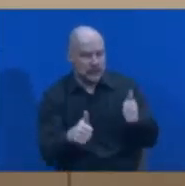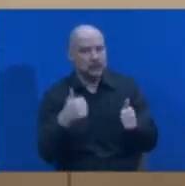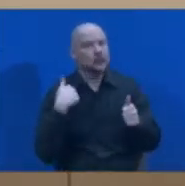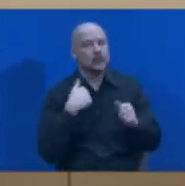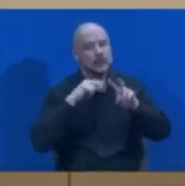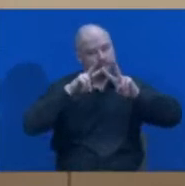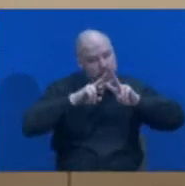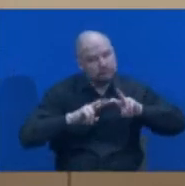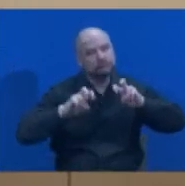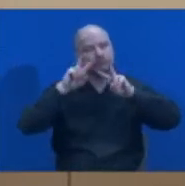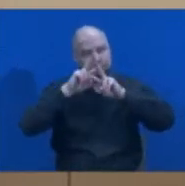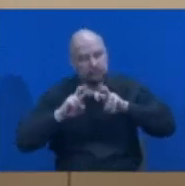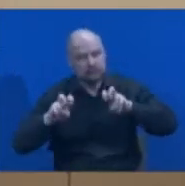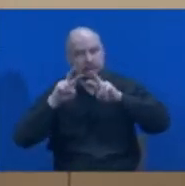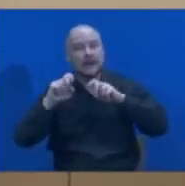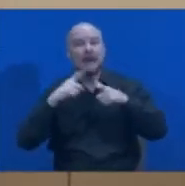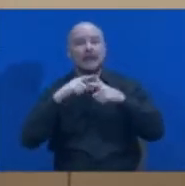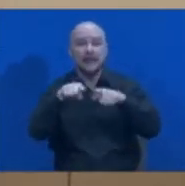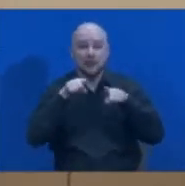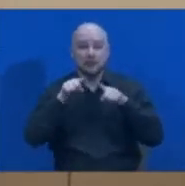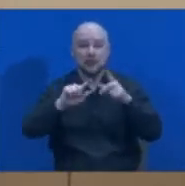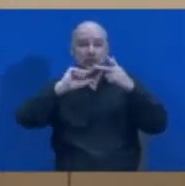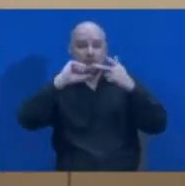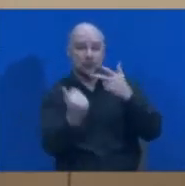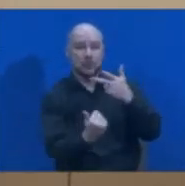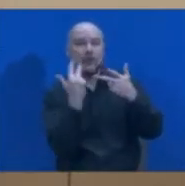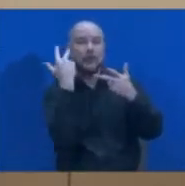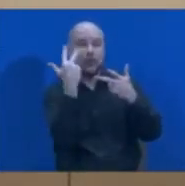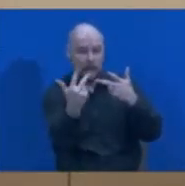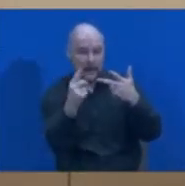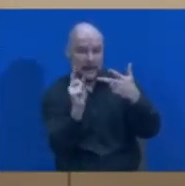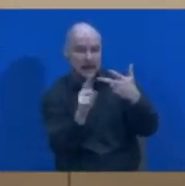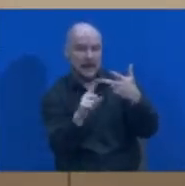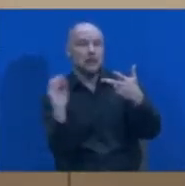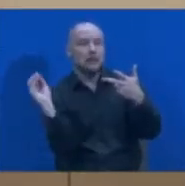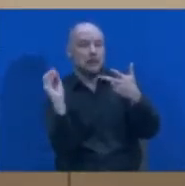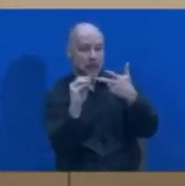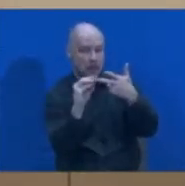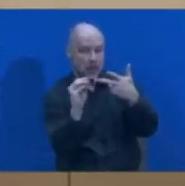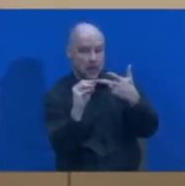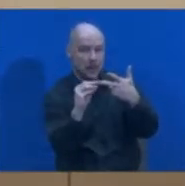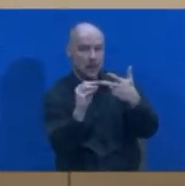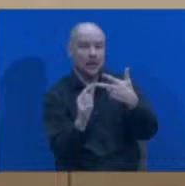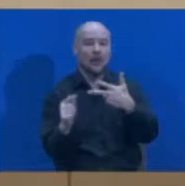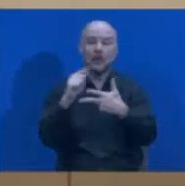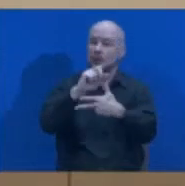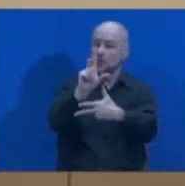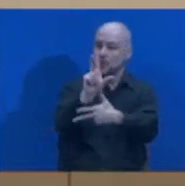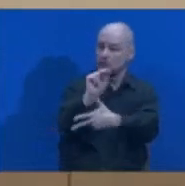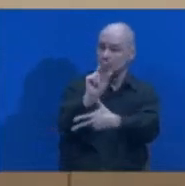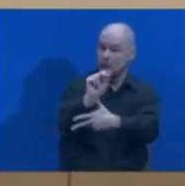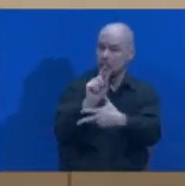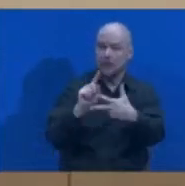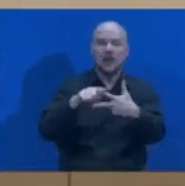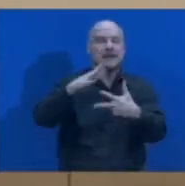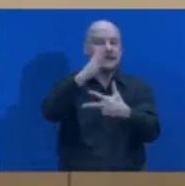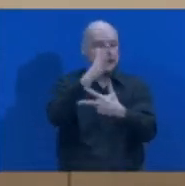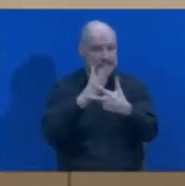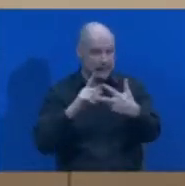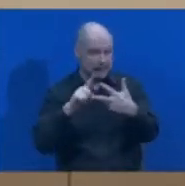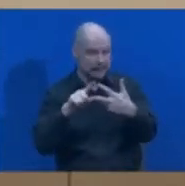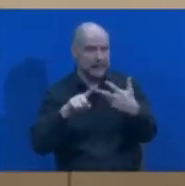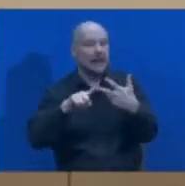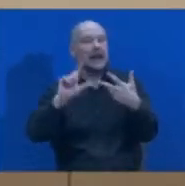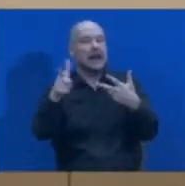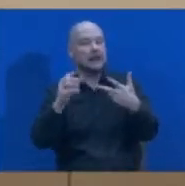to increase in Tier 3 as we move forward. So I do believe that people are going to find that more